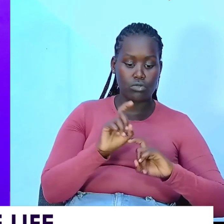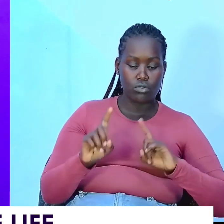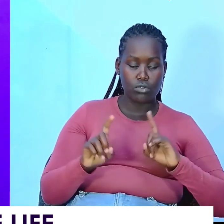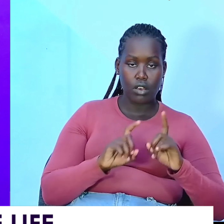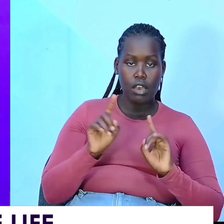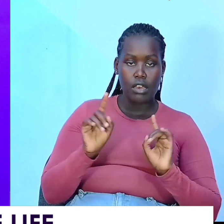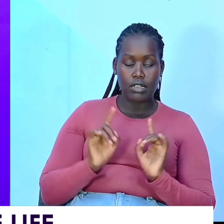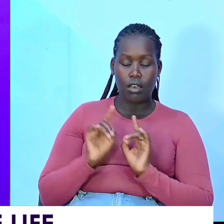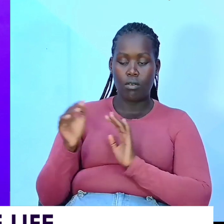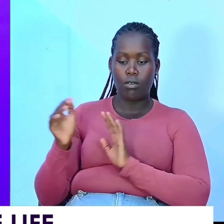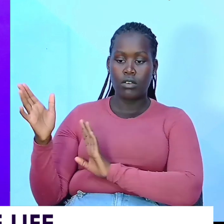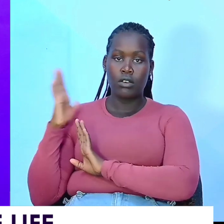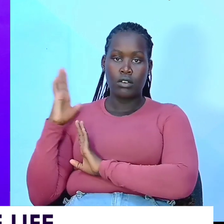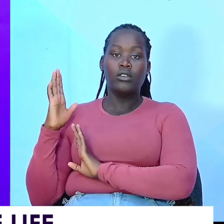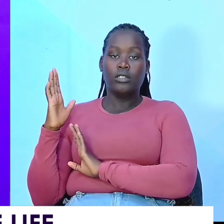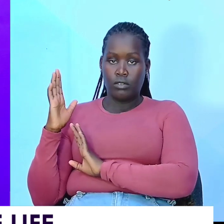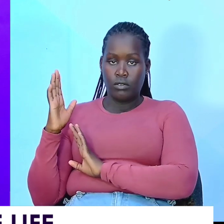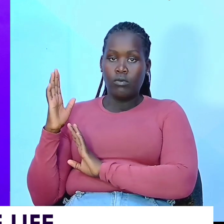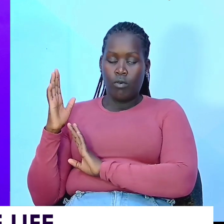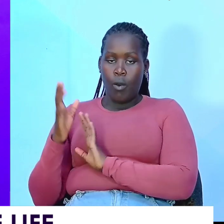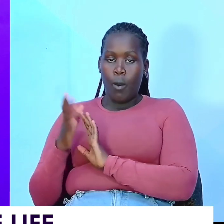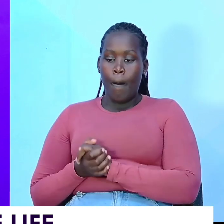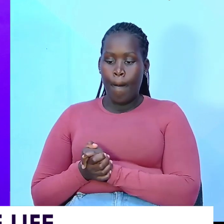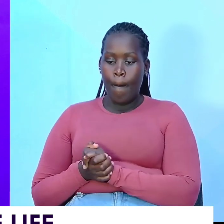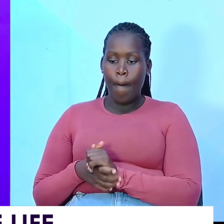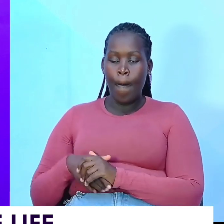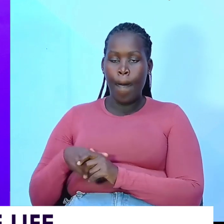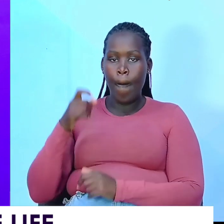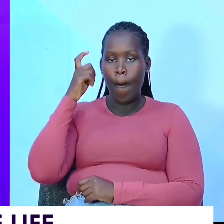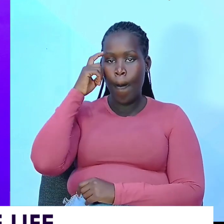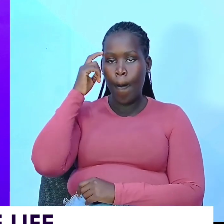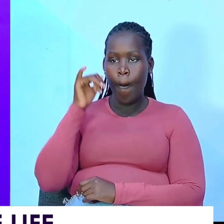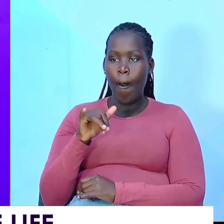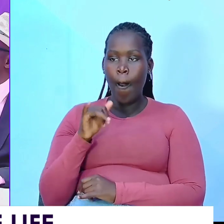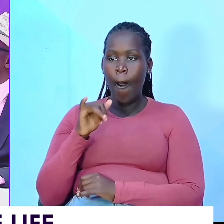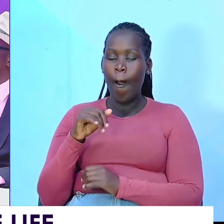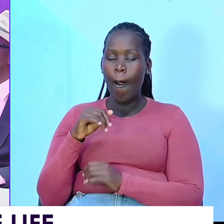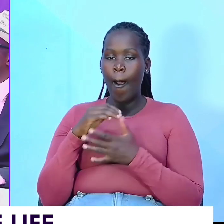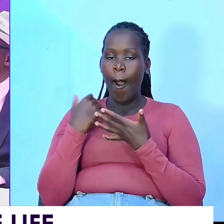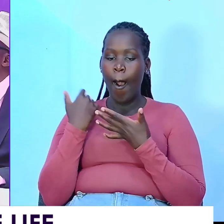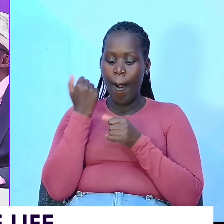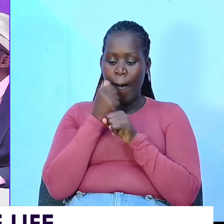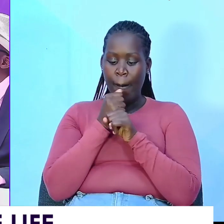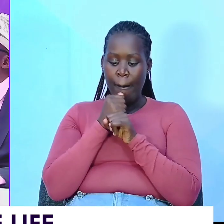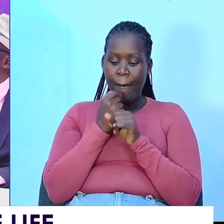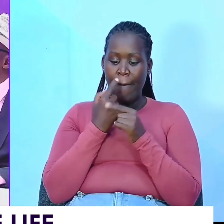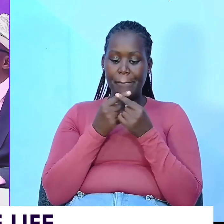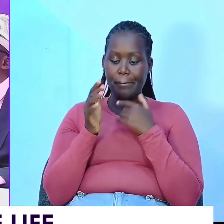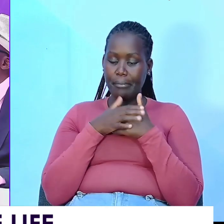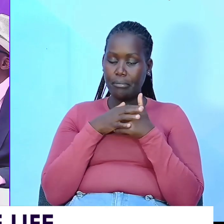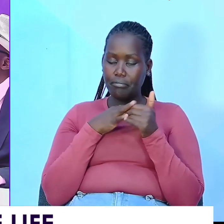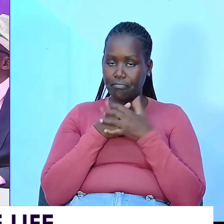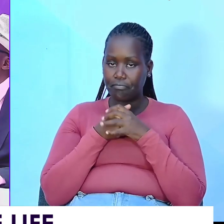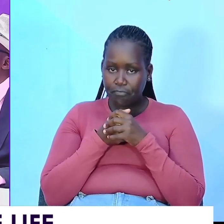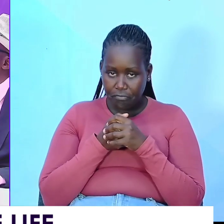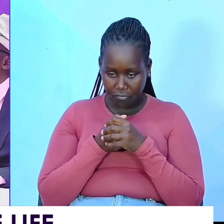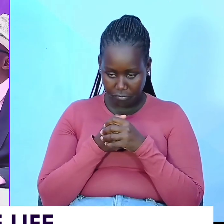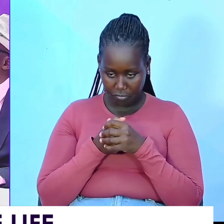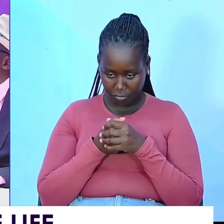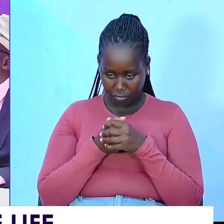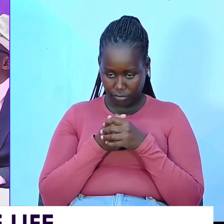soldier. Yeah, sure. Yeah. I think that pretty much worked. Yeah. However, to answer